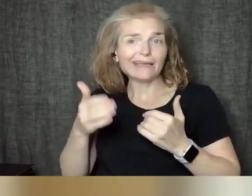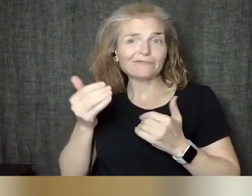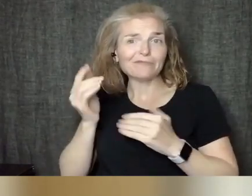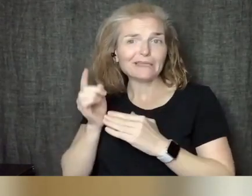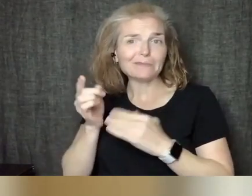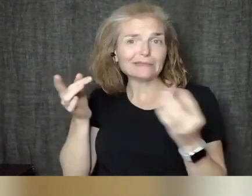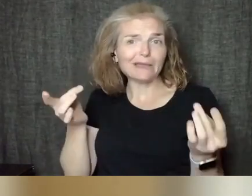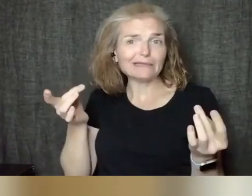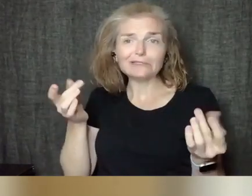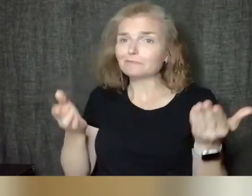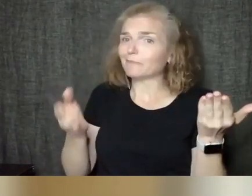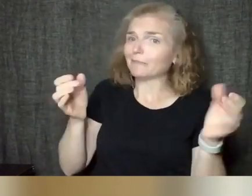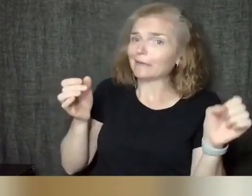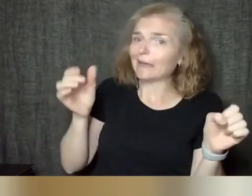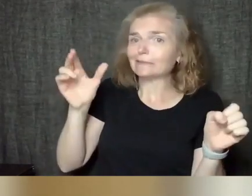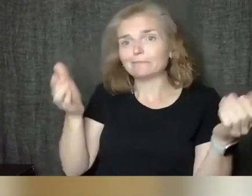session,